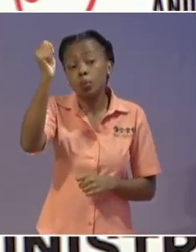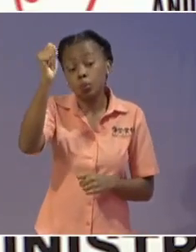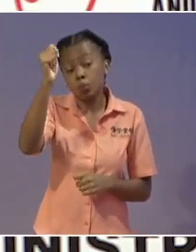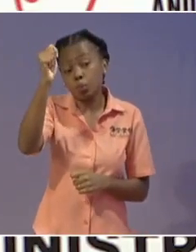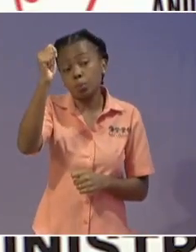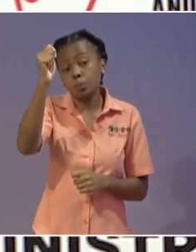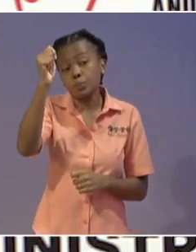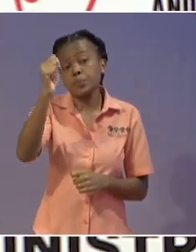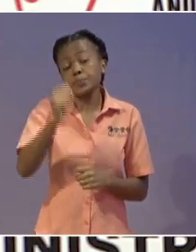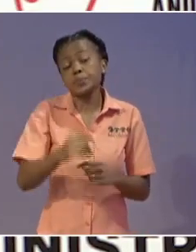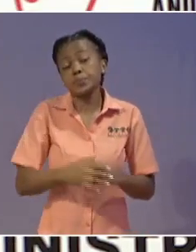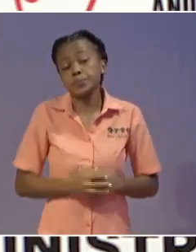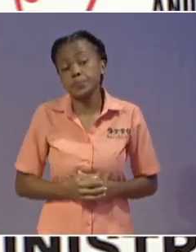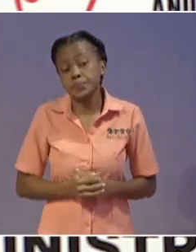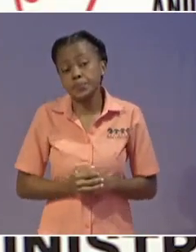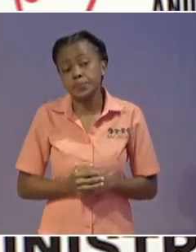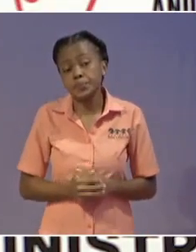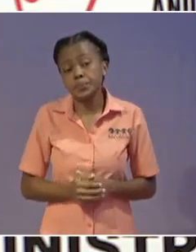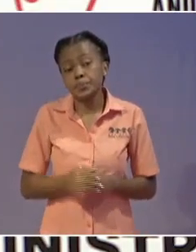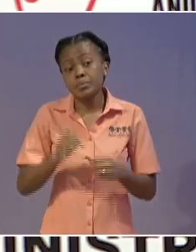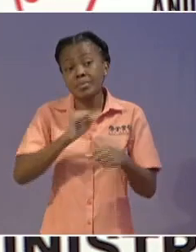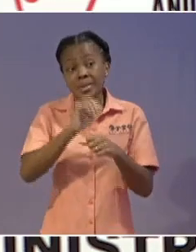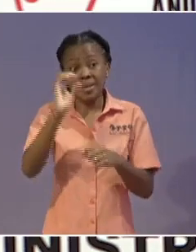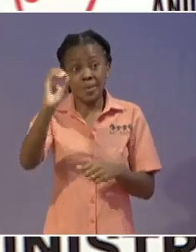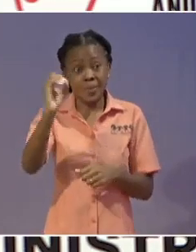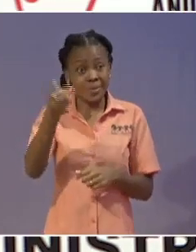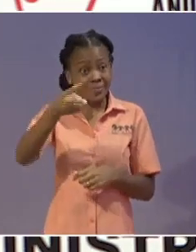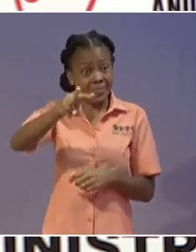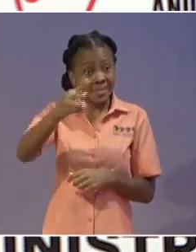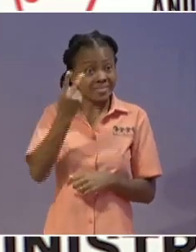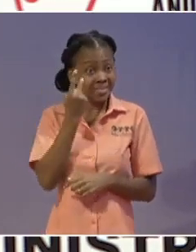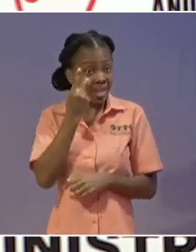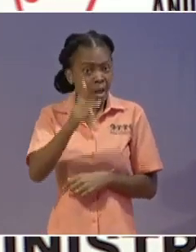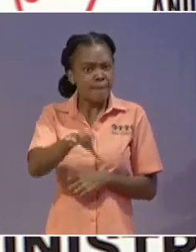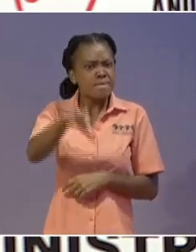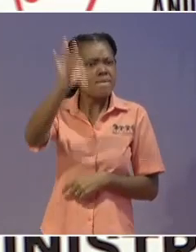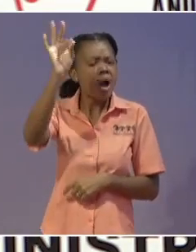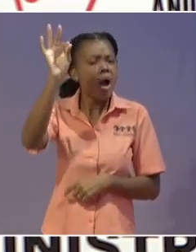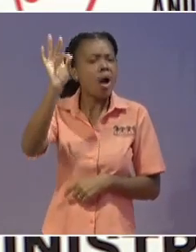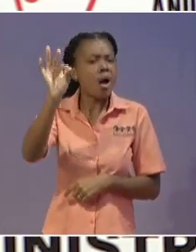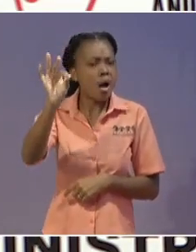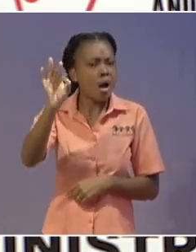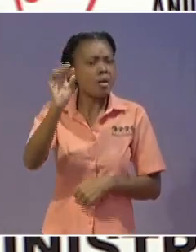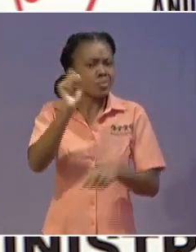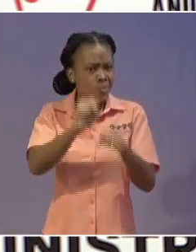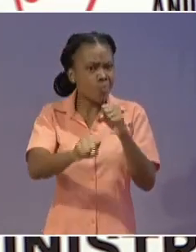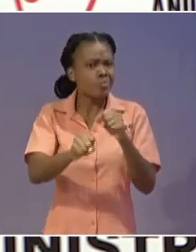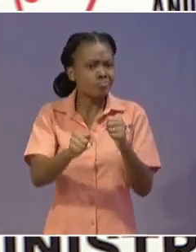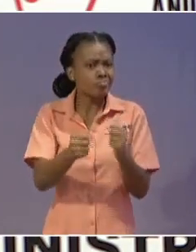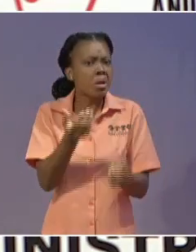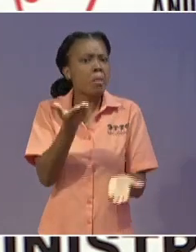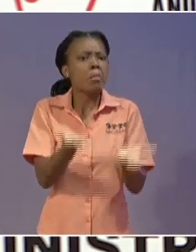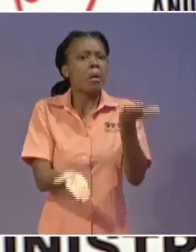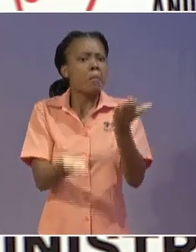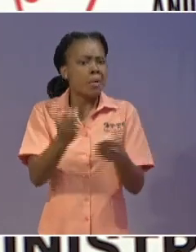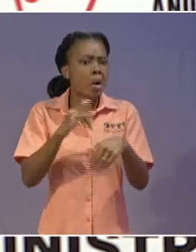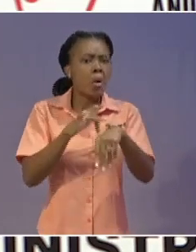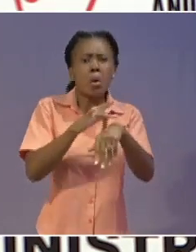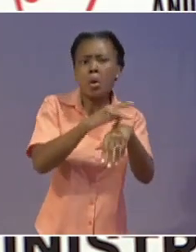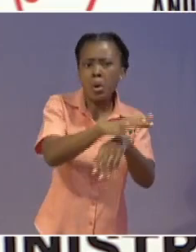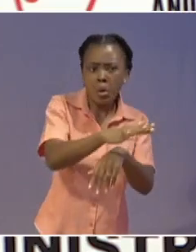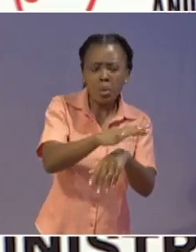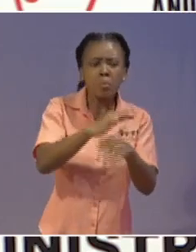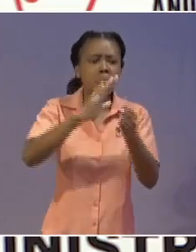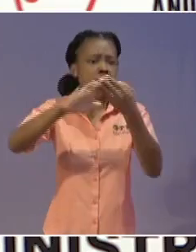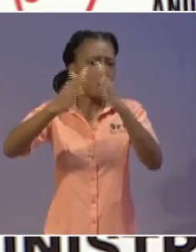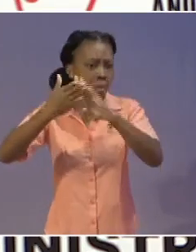have travel-related histories. So we're looking at early community or early local spread for sure. And it